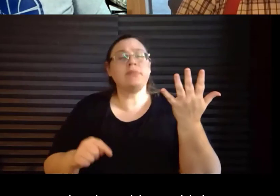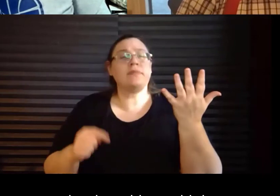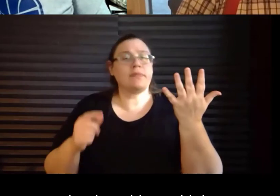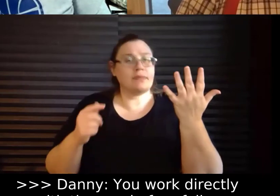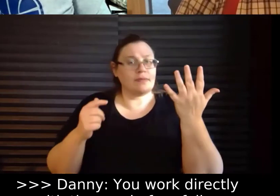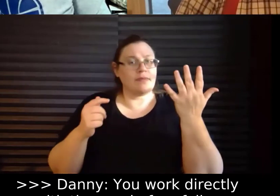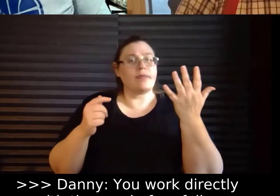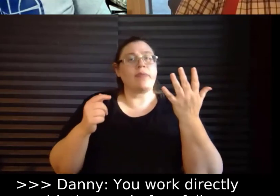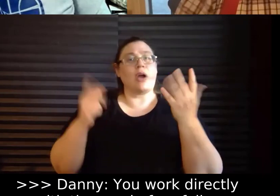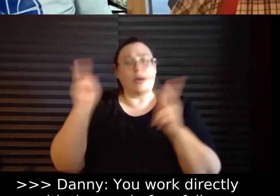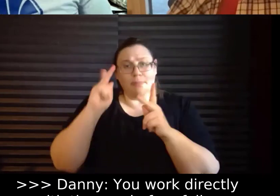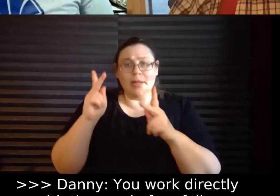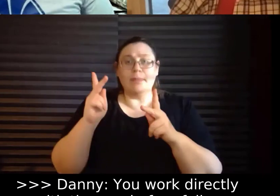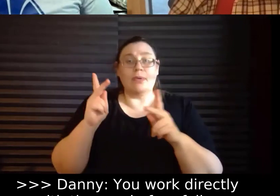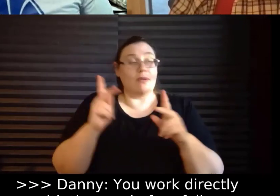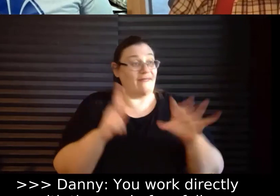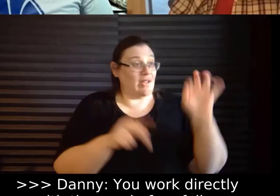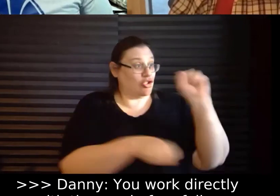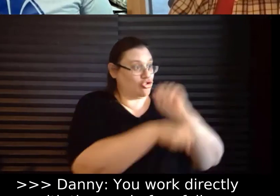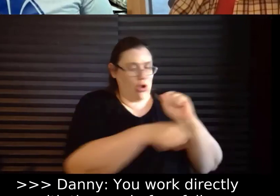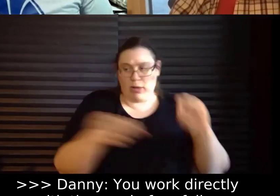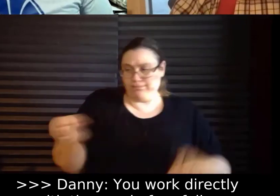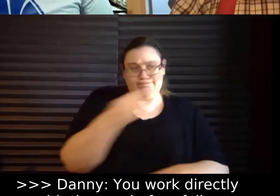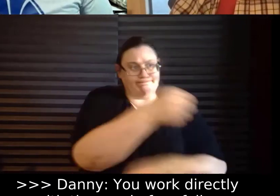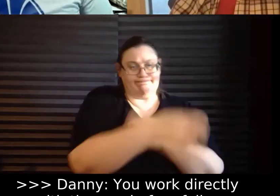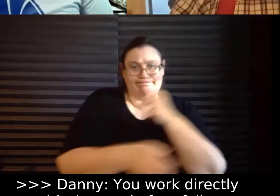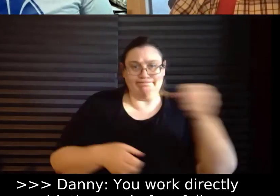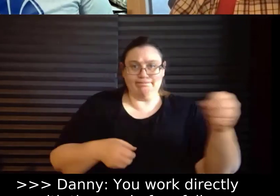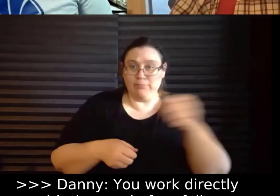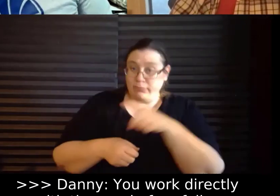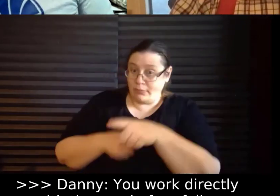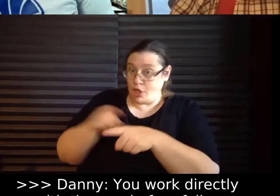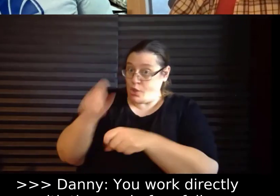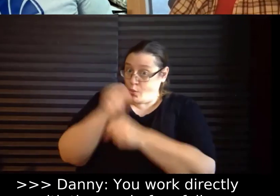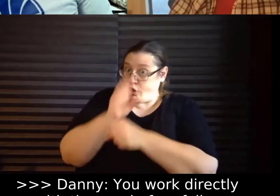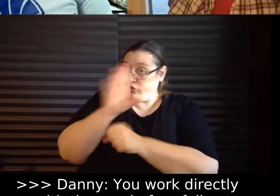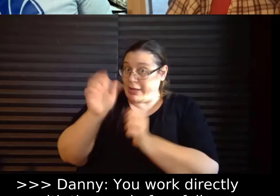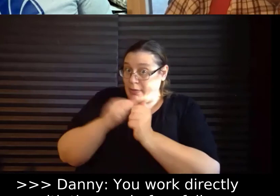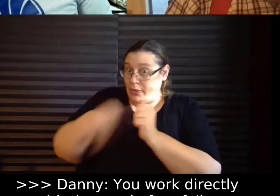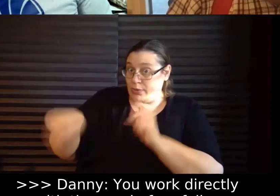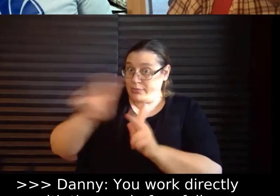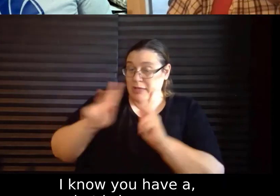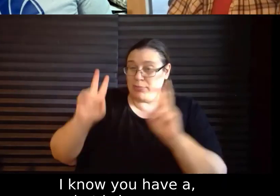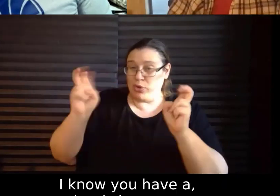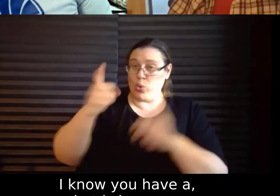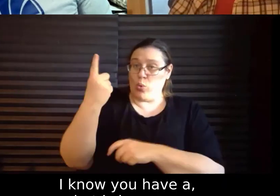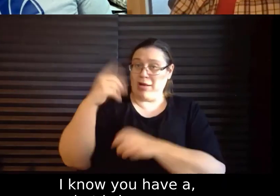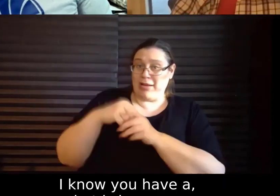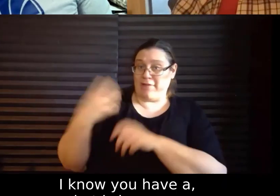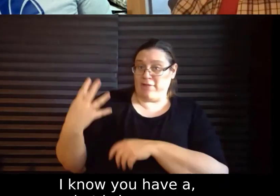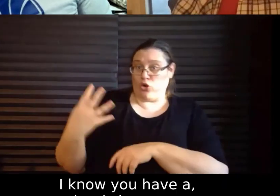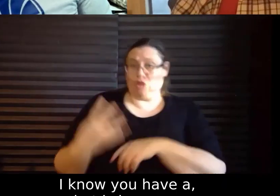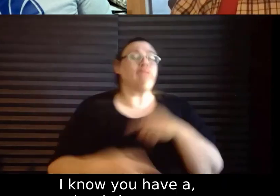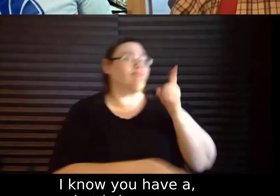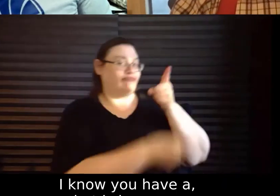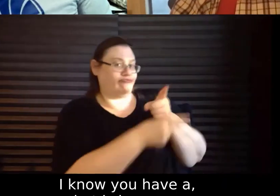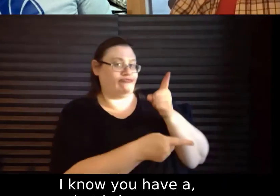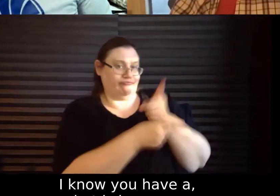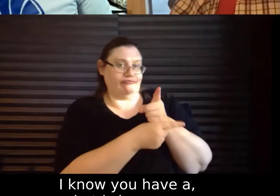real jobs. And you work directly with the 1 in 4 folks, yeah? Yes, I am. Yes, I am. And so I know you